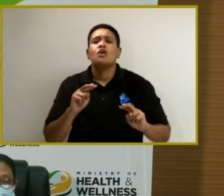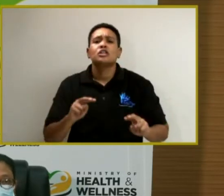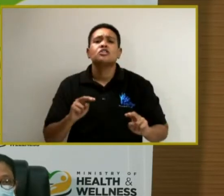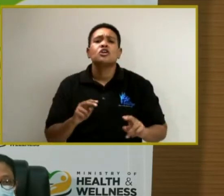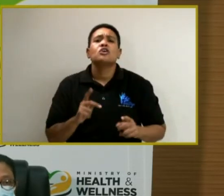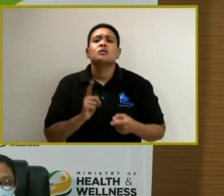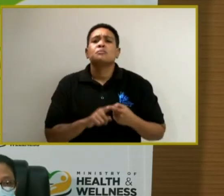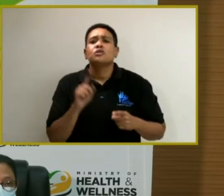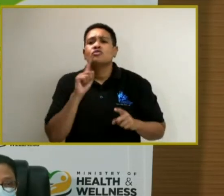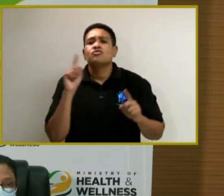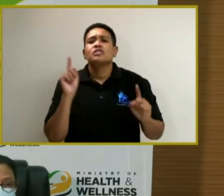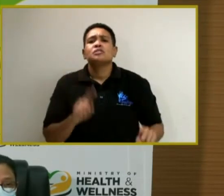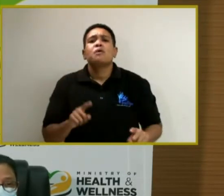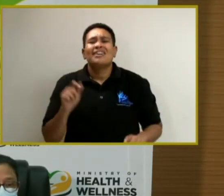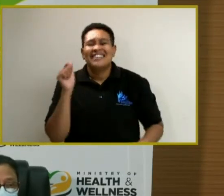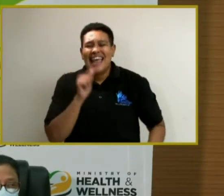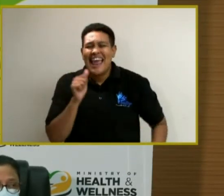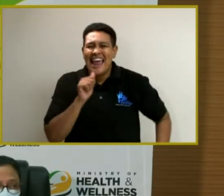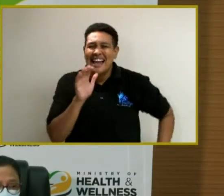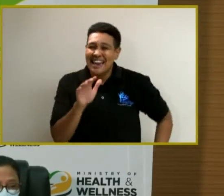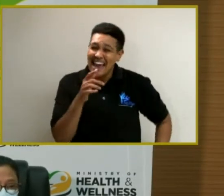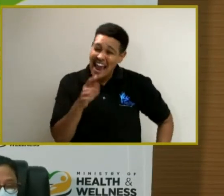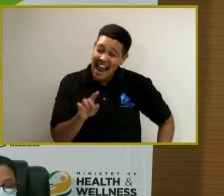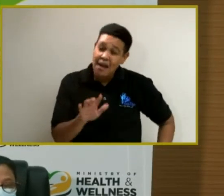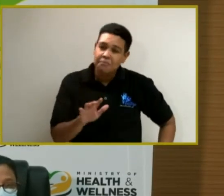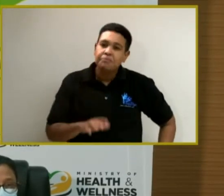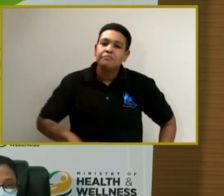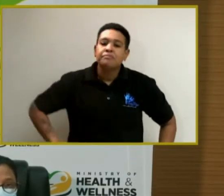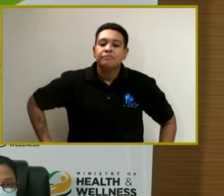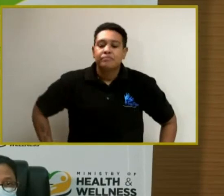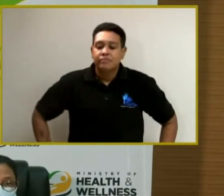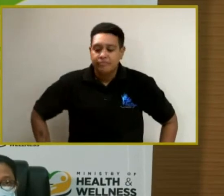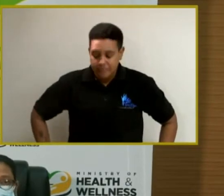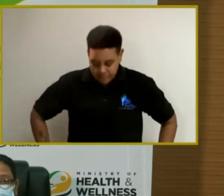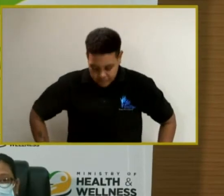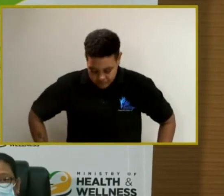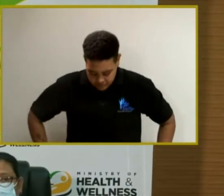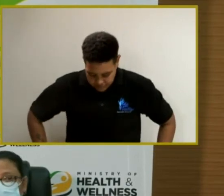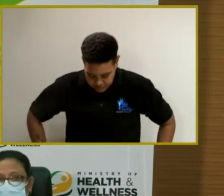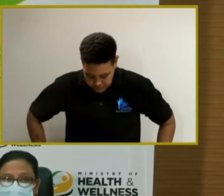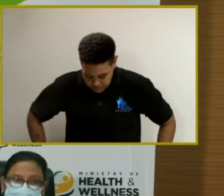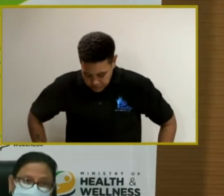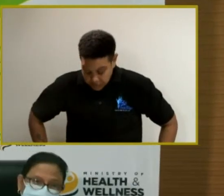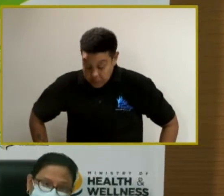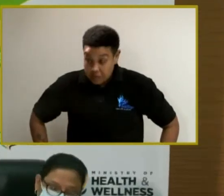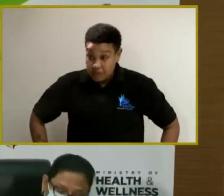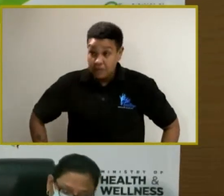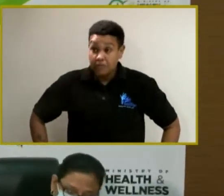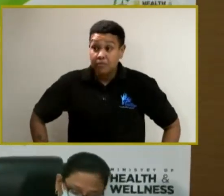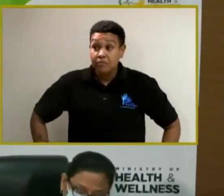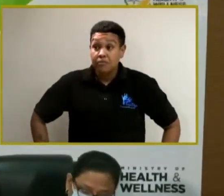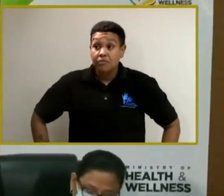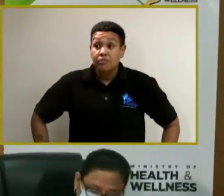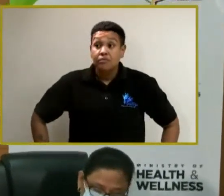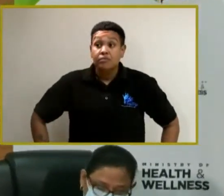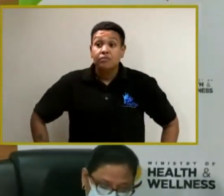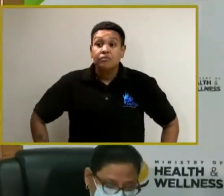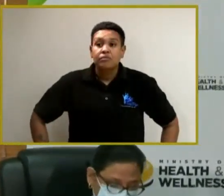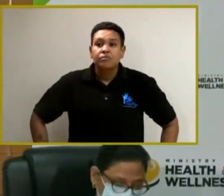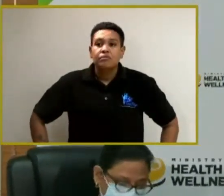and respond on a day-by-day basis. We will see what this coming week brings.